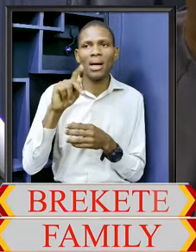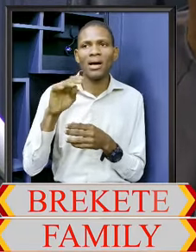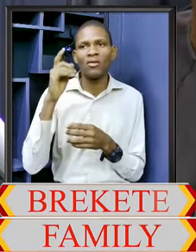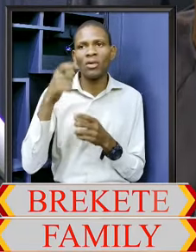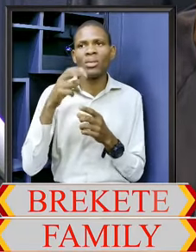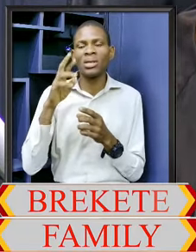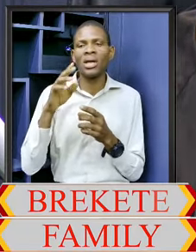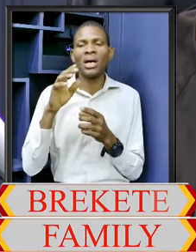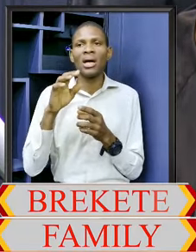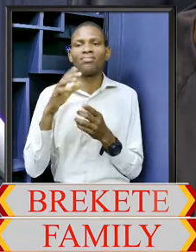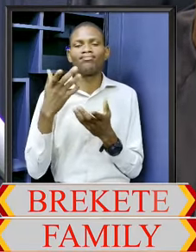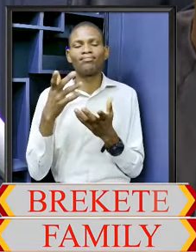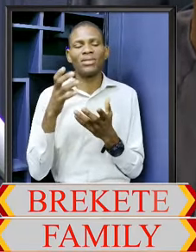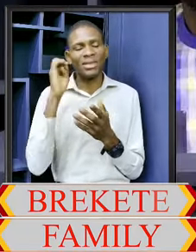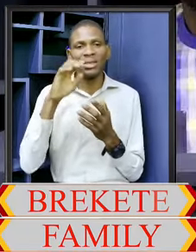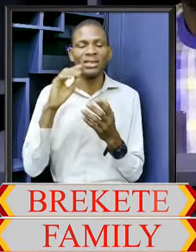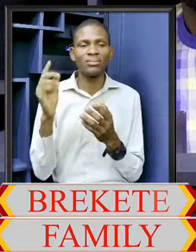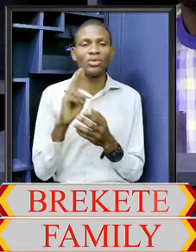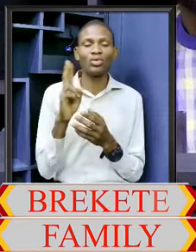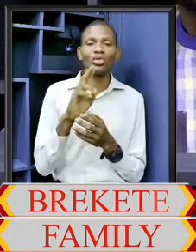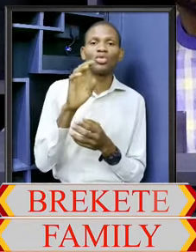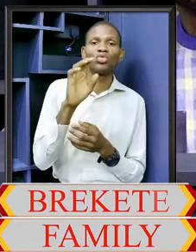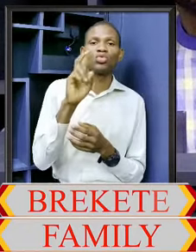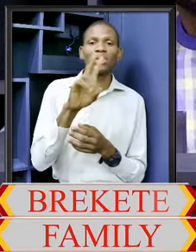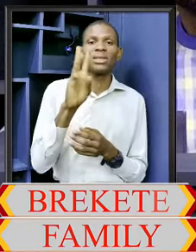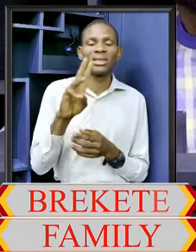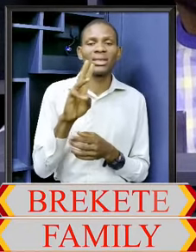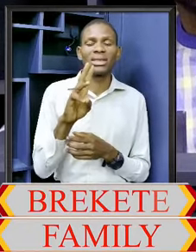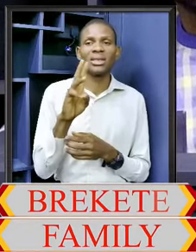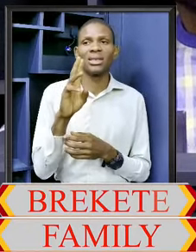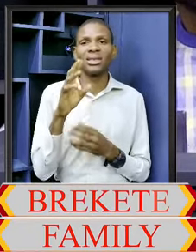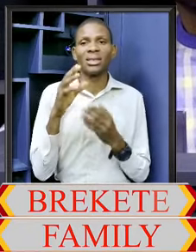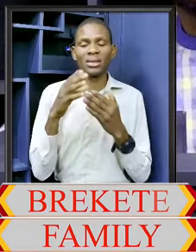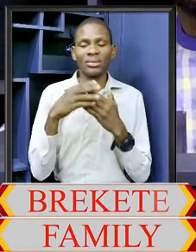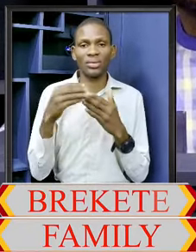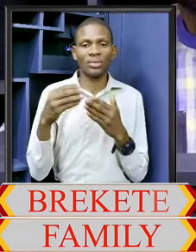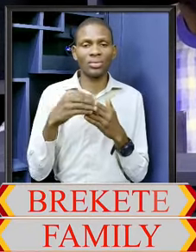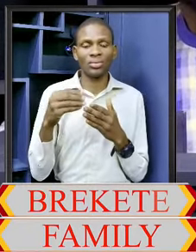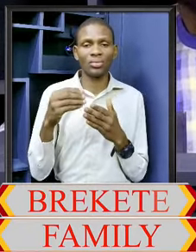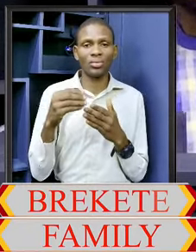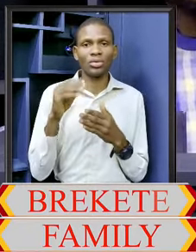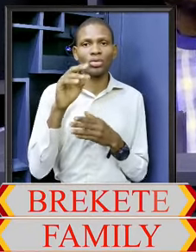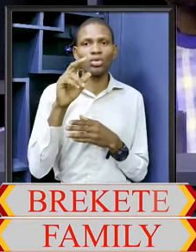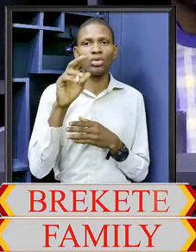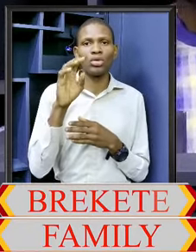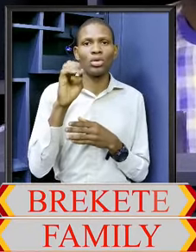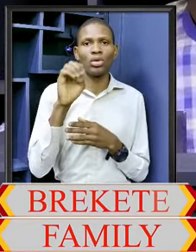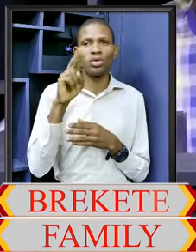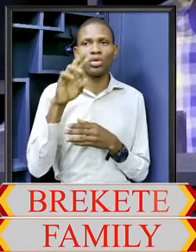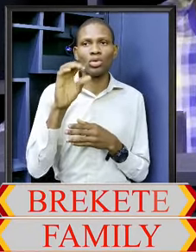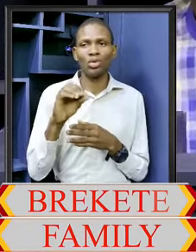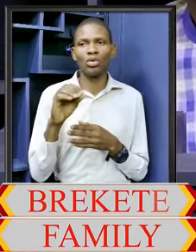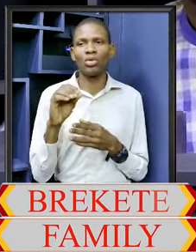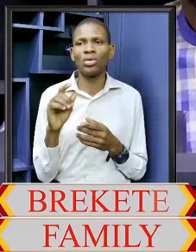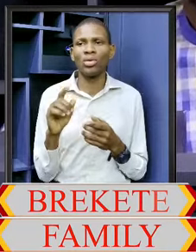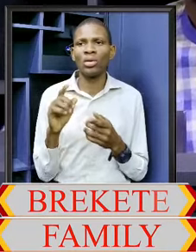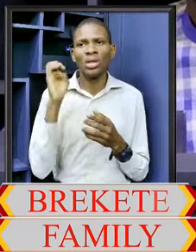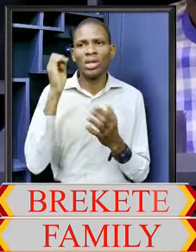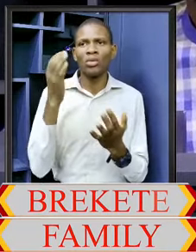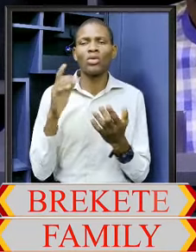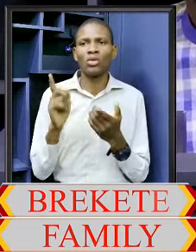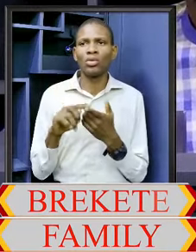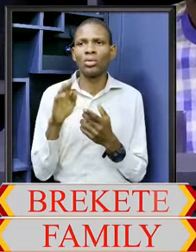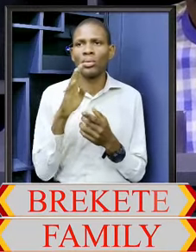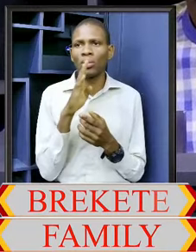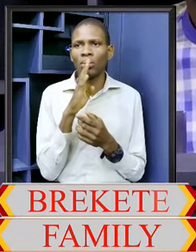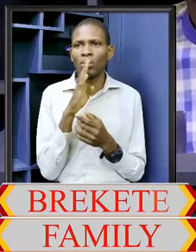has paid 26,000 euro. Huh? He has paid regulations in their in that country. To enable 26,000 euro. He wants to